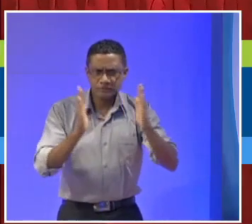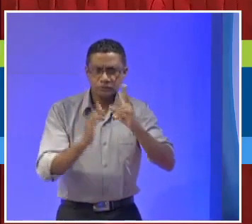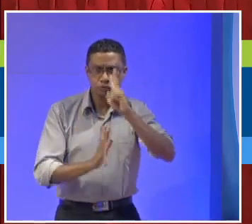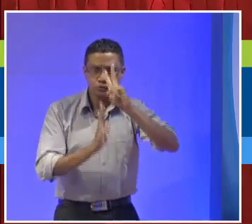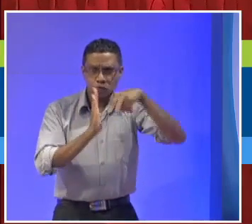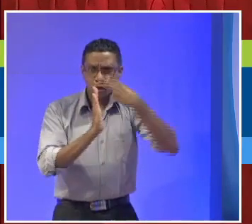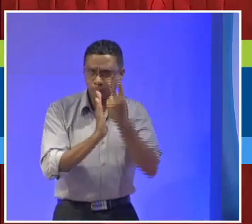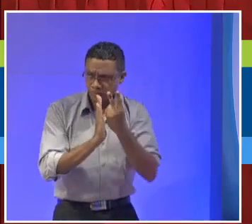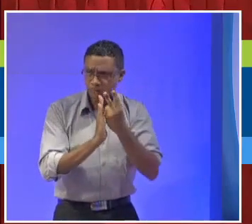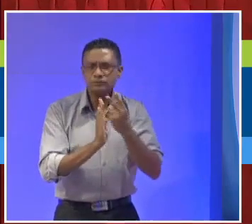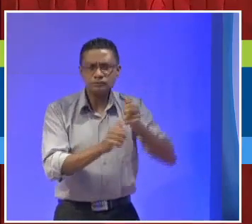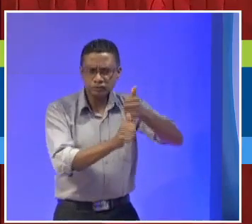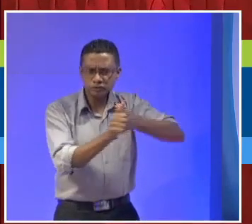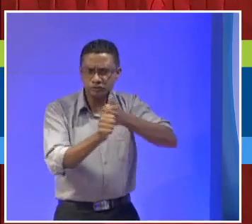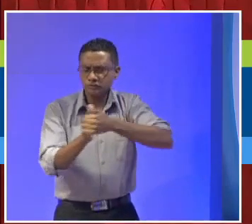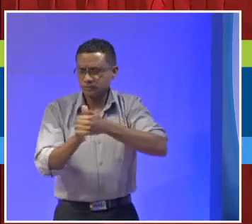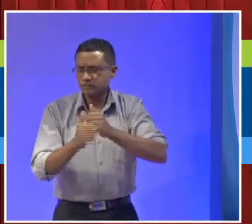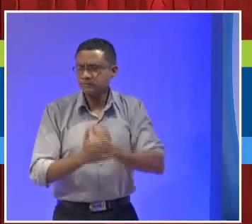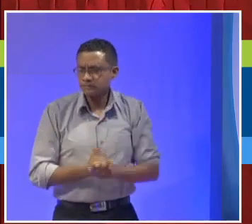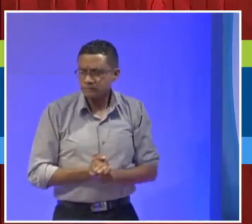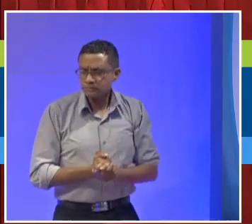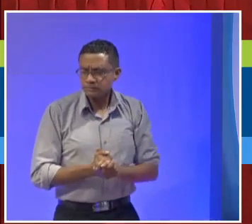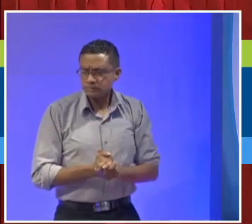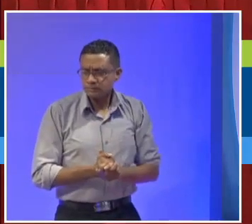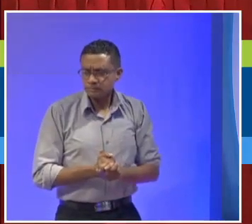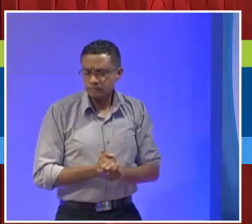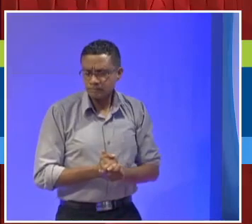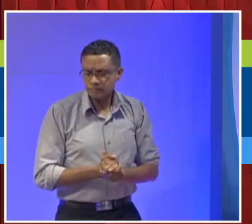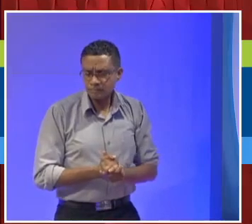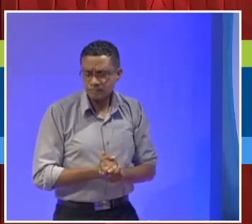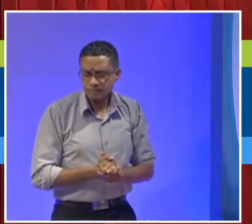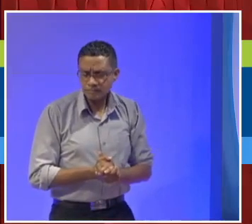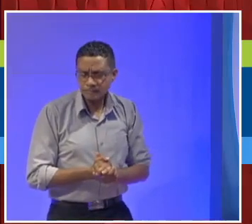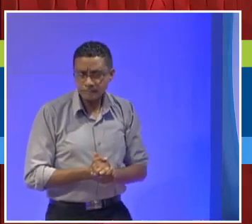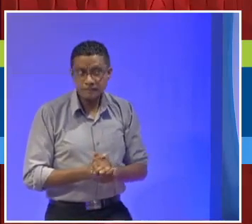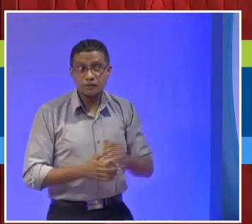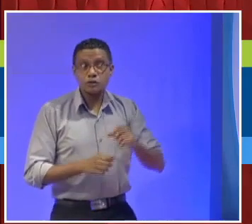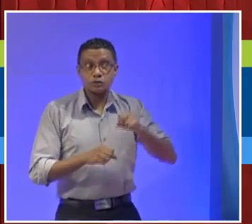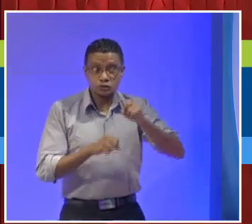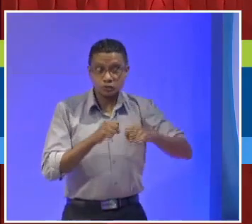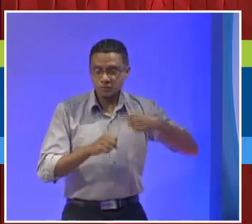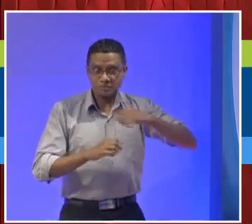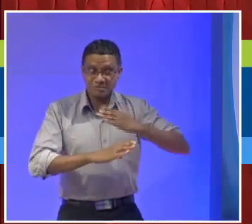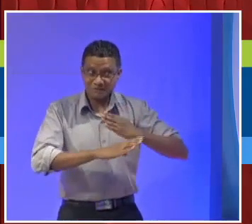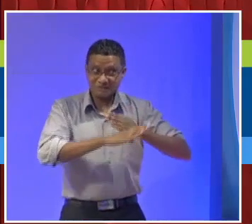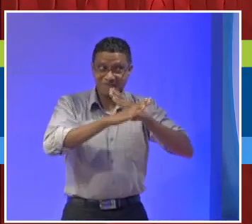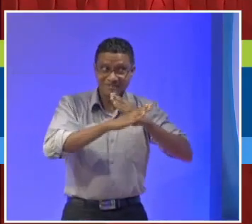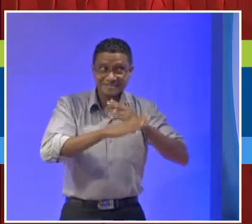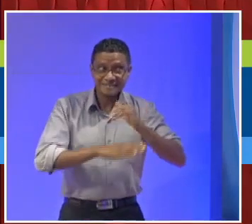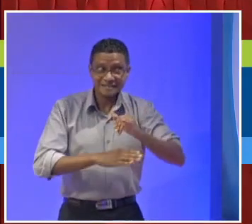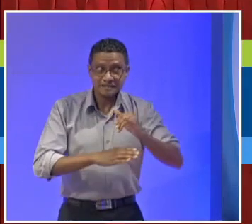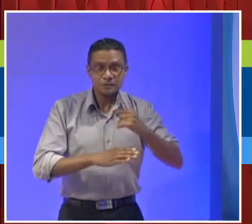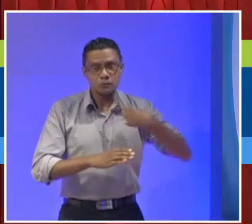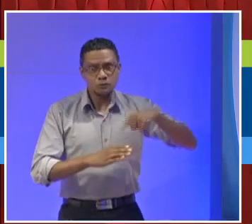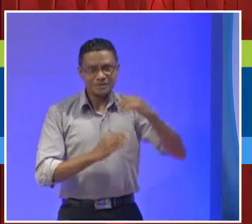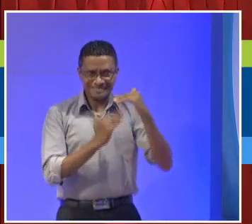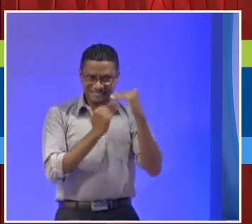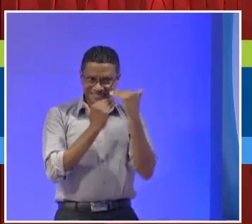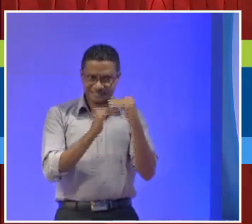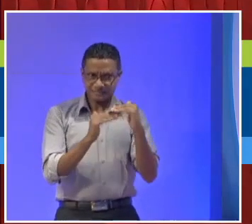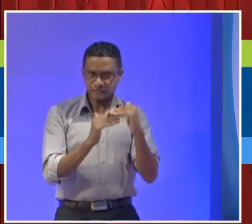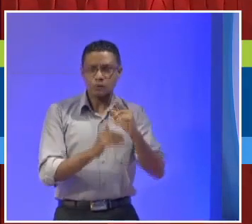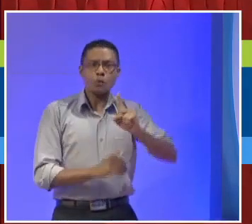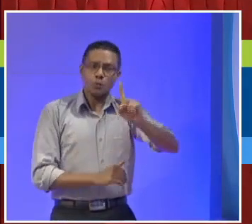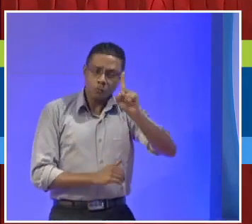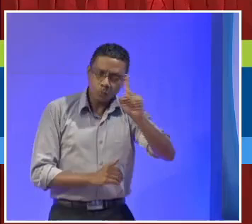then because of that, and to prevent exactly what you were asking about, we had limited that to 1